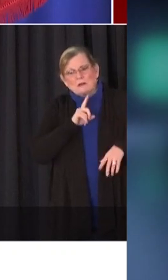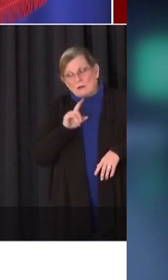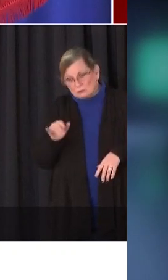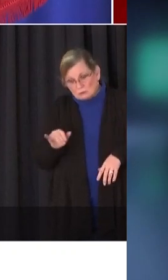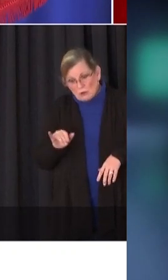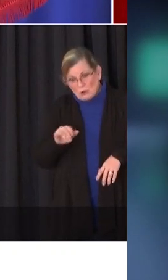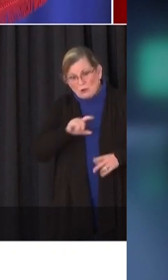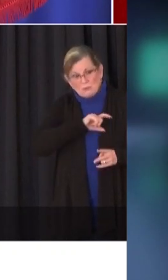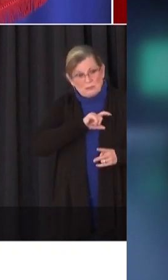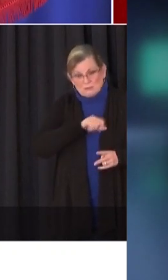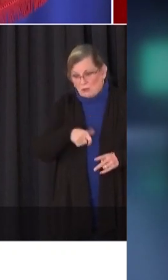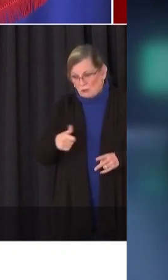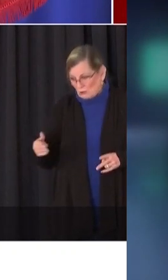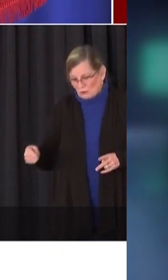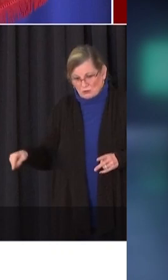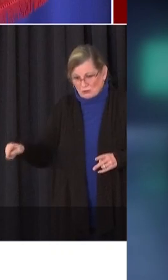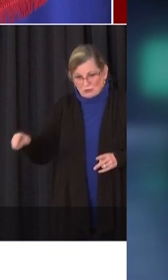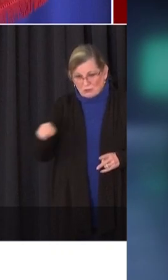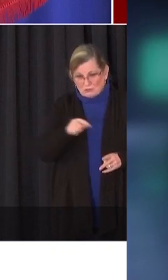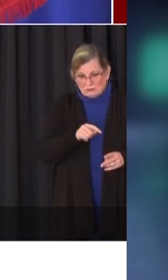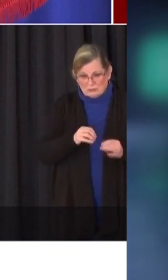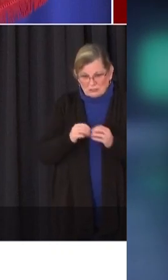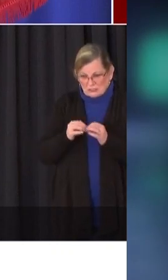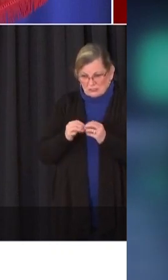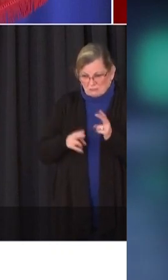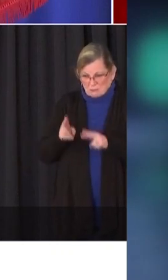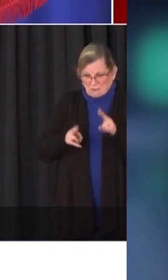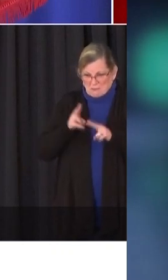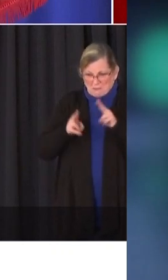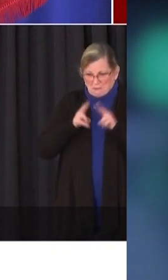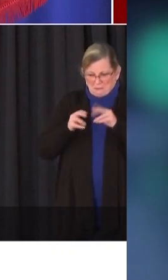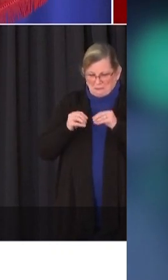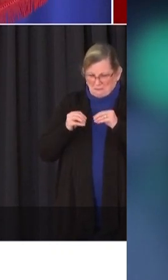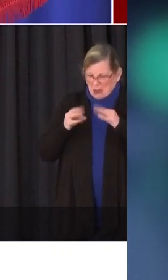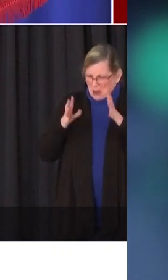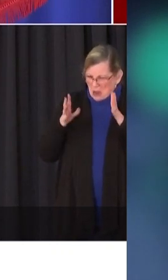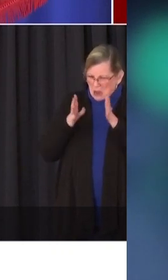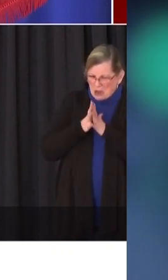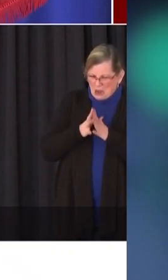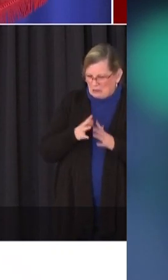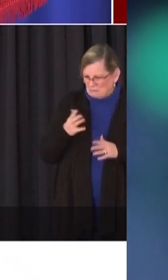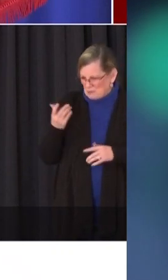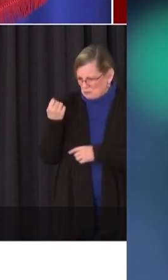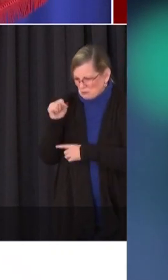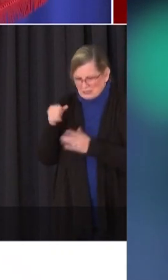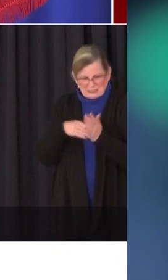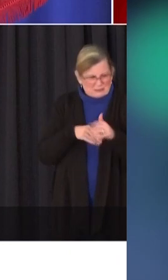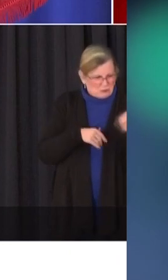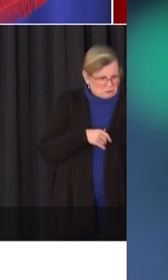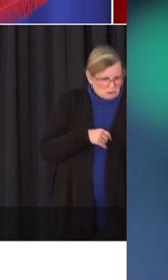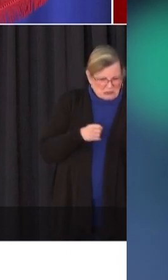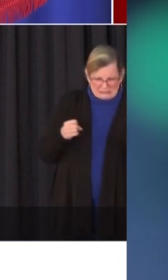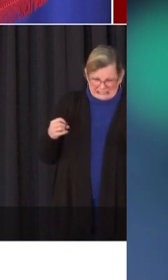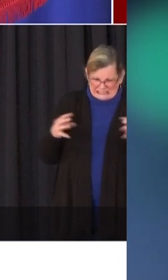from people in the United States, all over social media. You're seeing immediate comparisons to